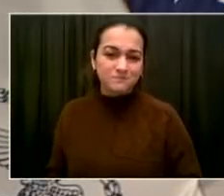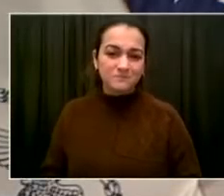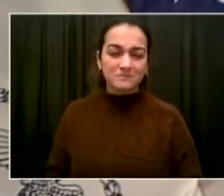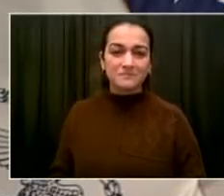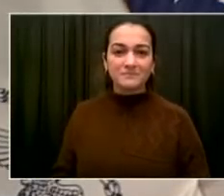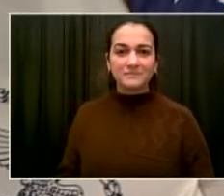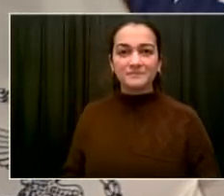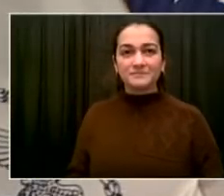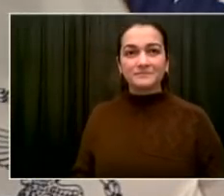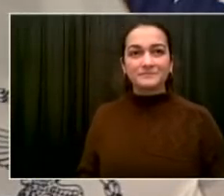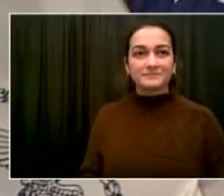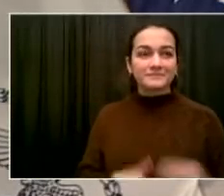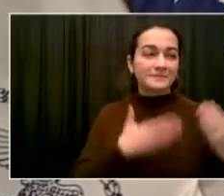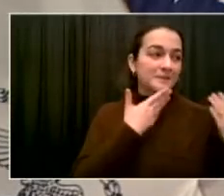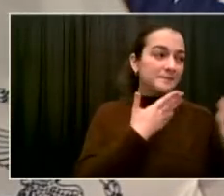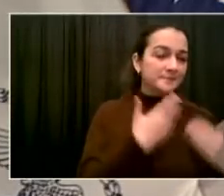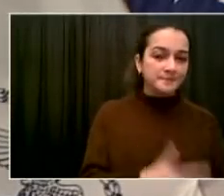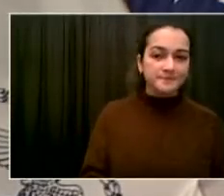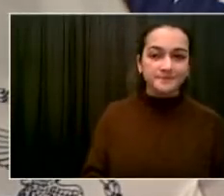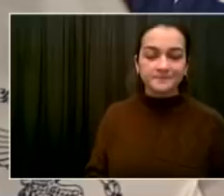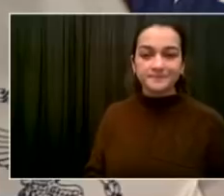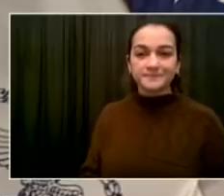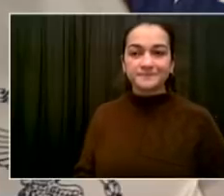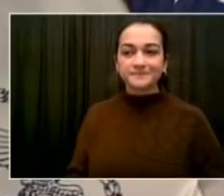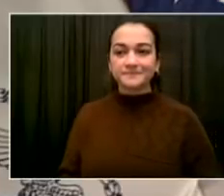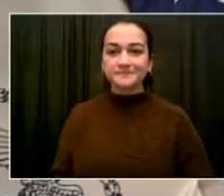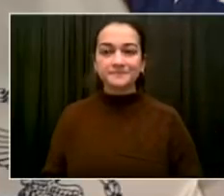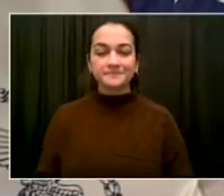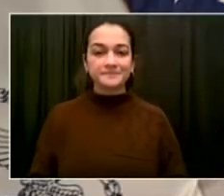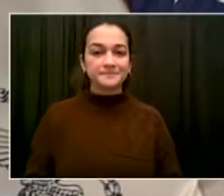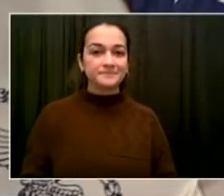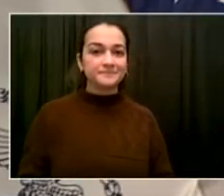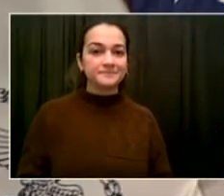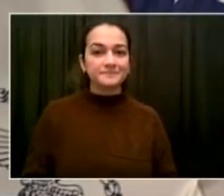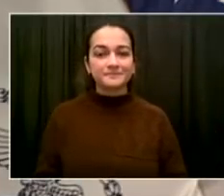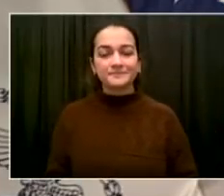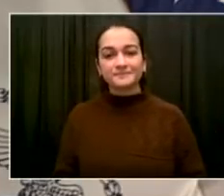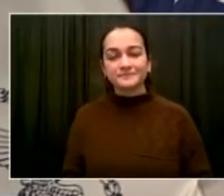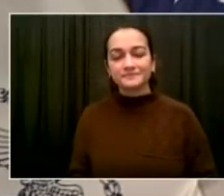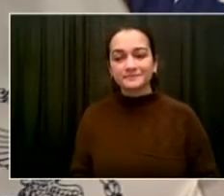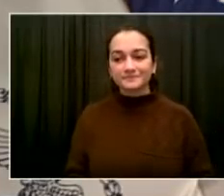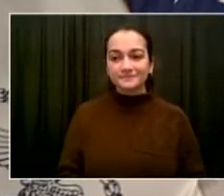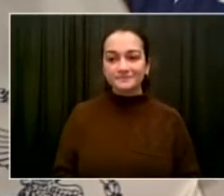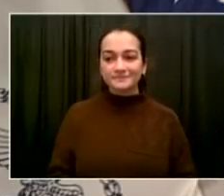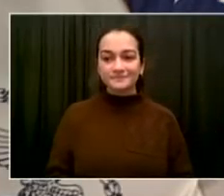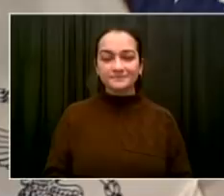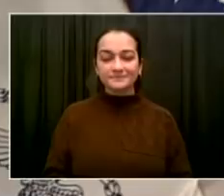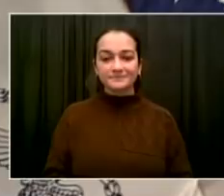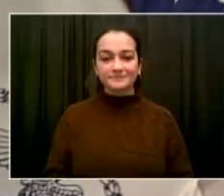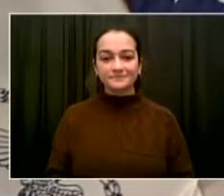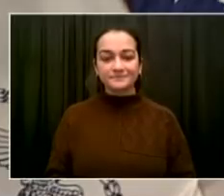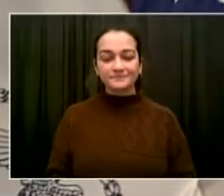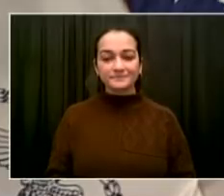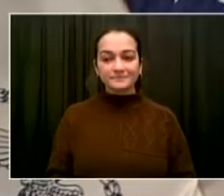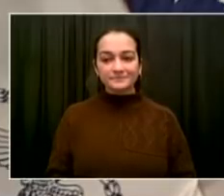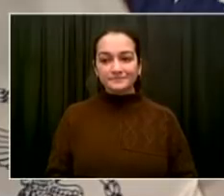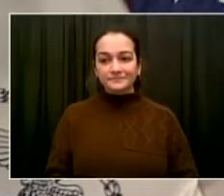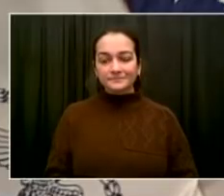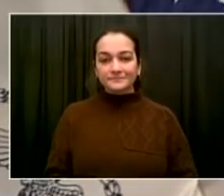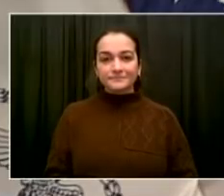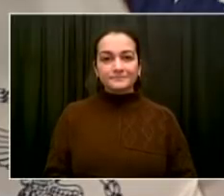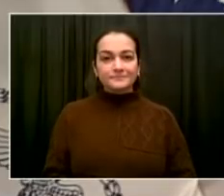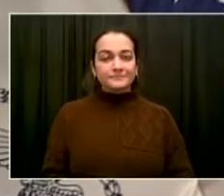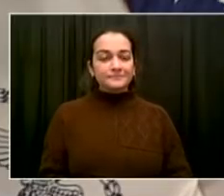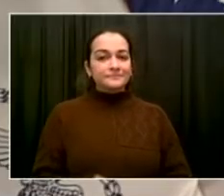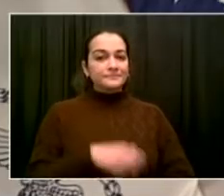Thanks for that. I guess just to kind of drill down on the specifics, I imagine this one is for Ted Long. Are there